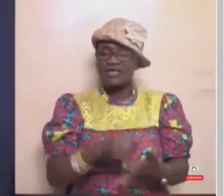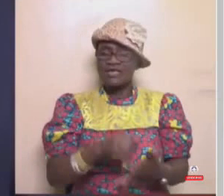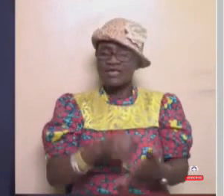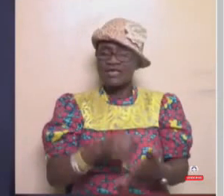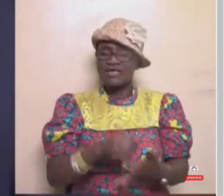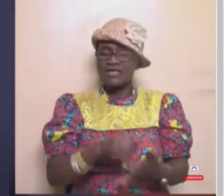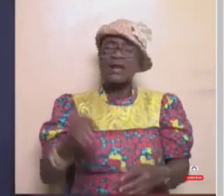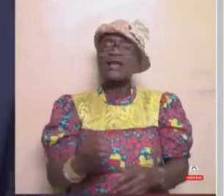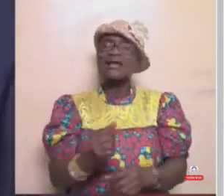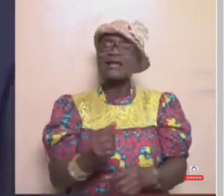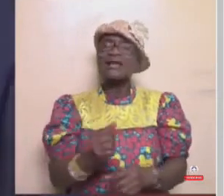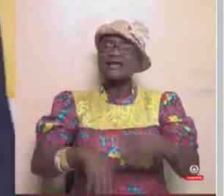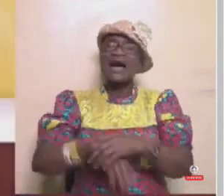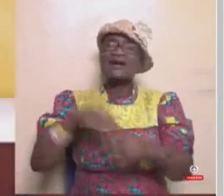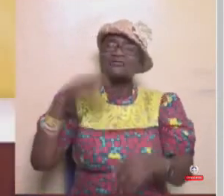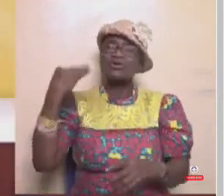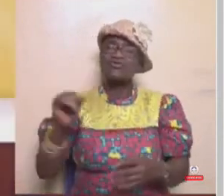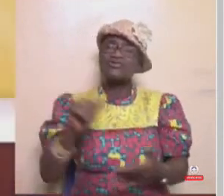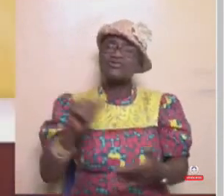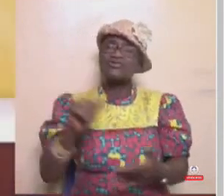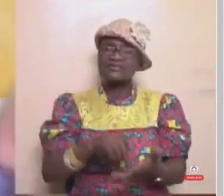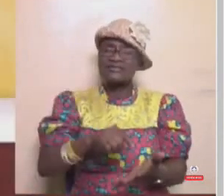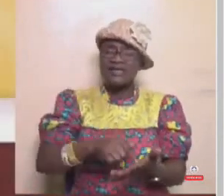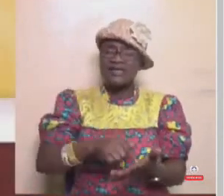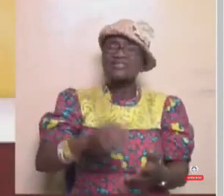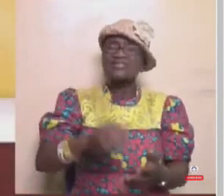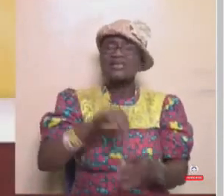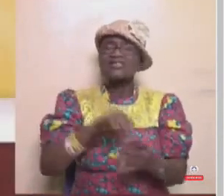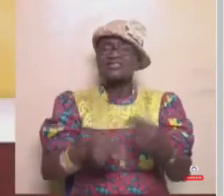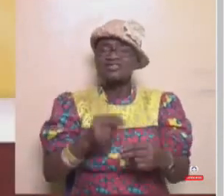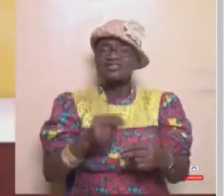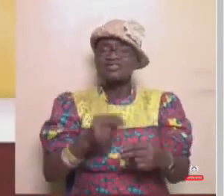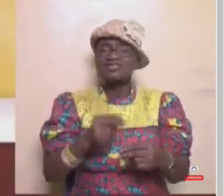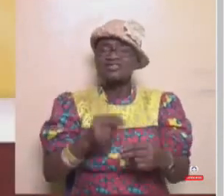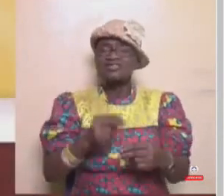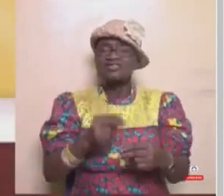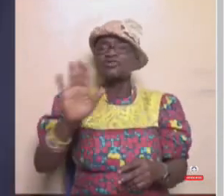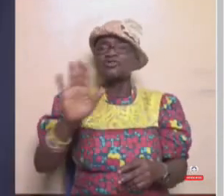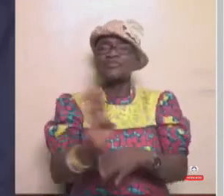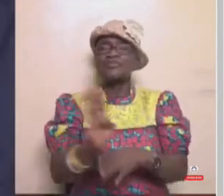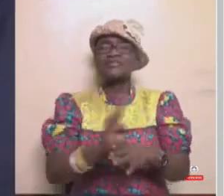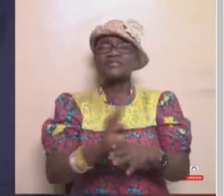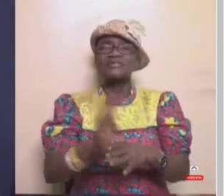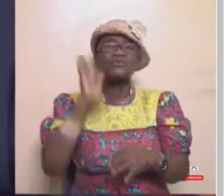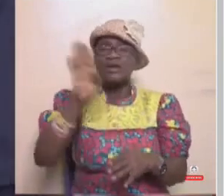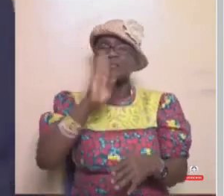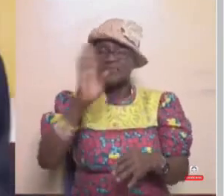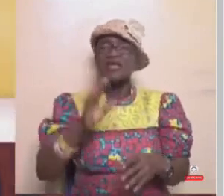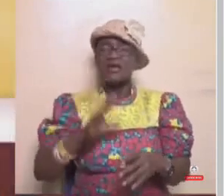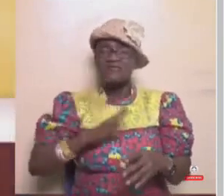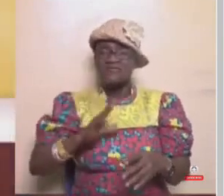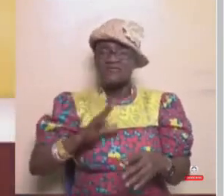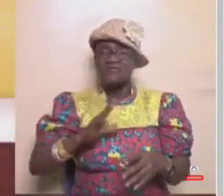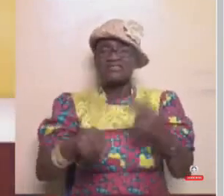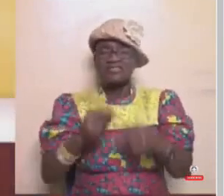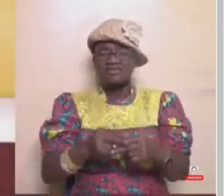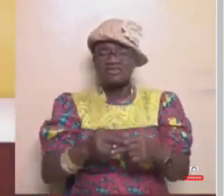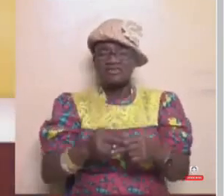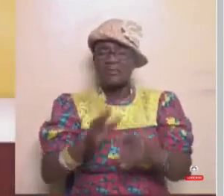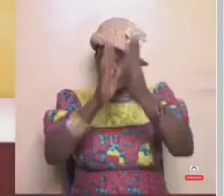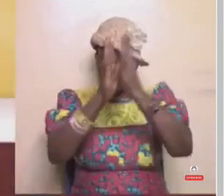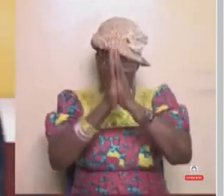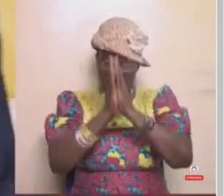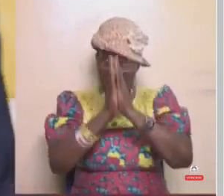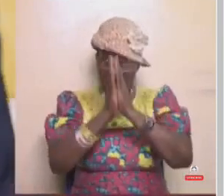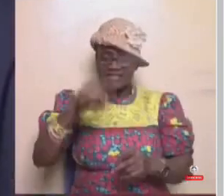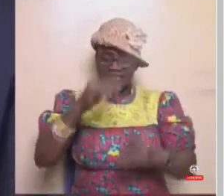in Jesus' name. Amen. And your business will become buoyant again in Jesus' name. Amen. So we're going to pray and say, Father, please